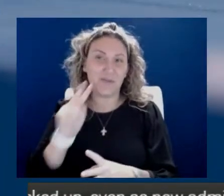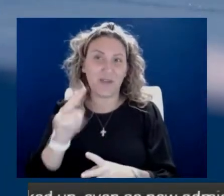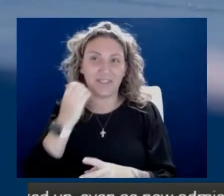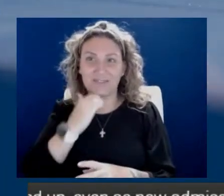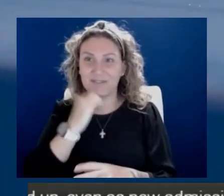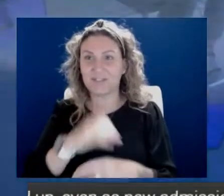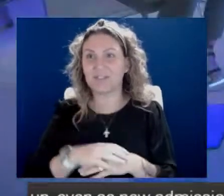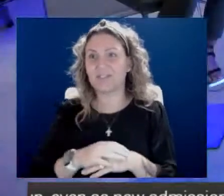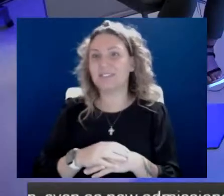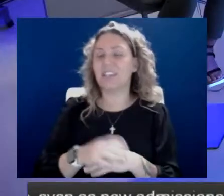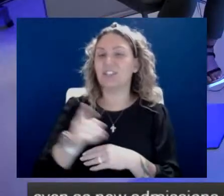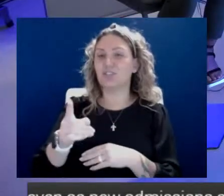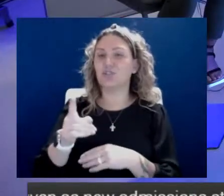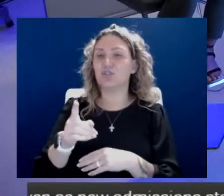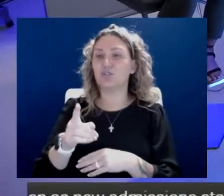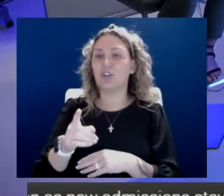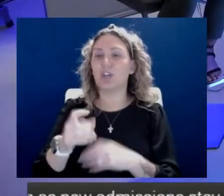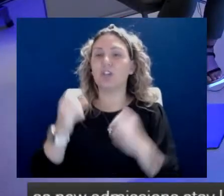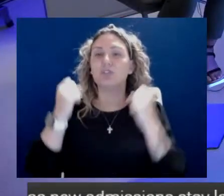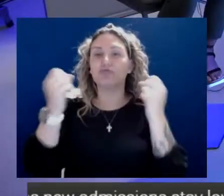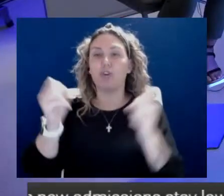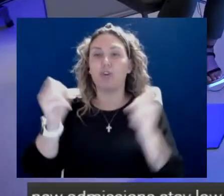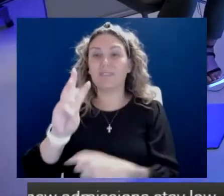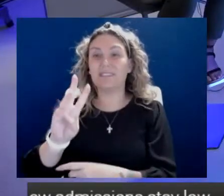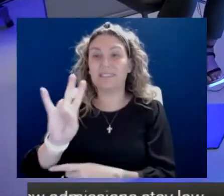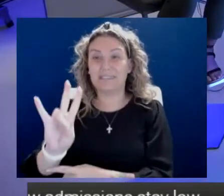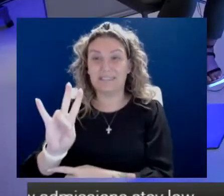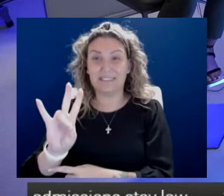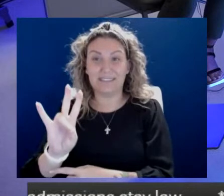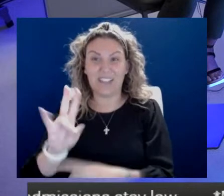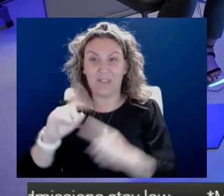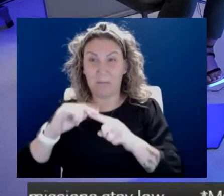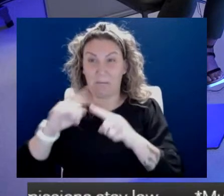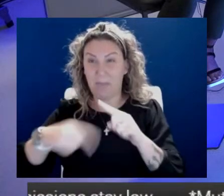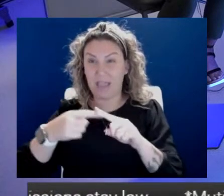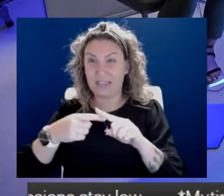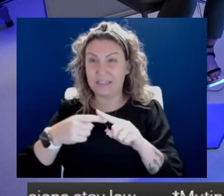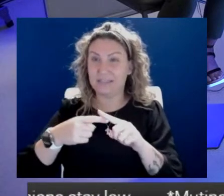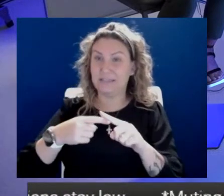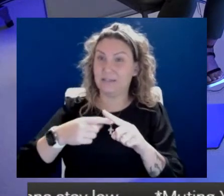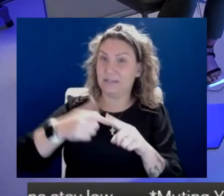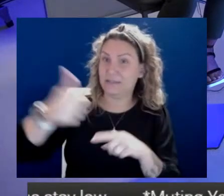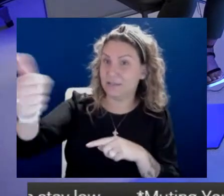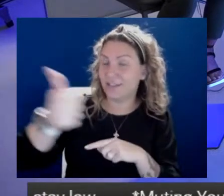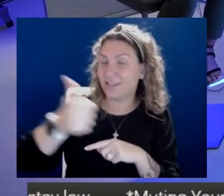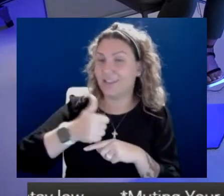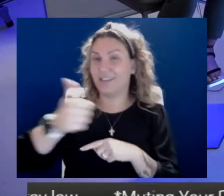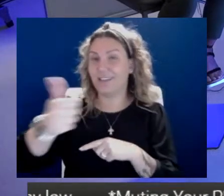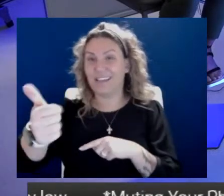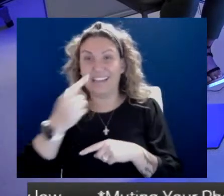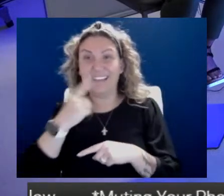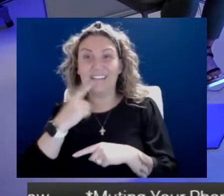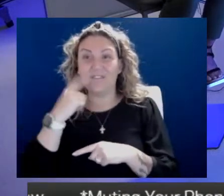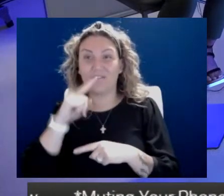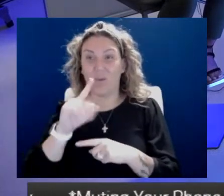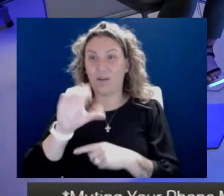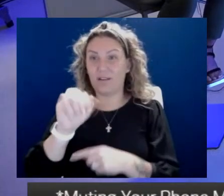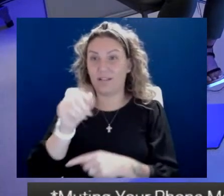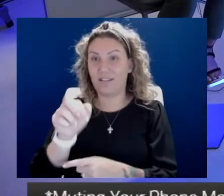drove 67 miles each way for her cancer treatment here. She said fortunately gas prices weren't so high,